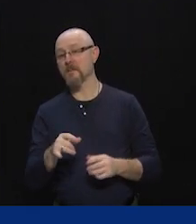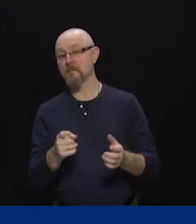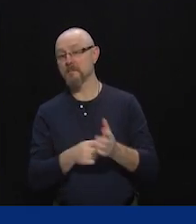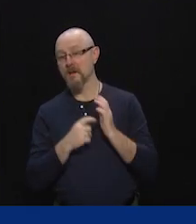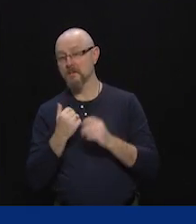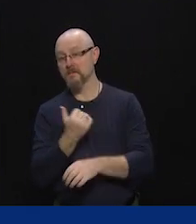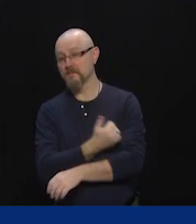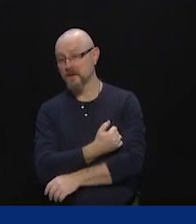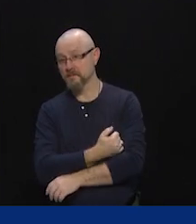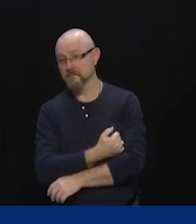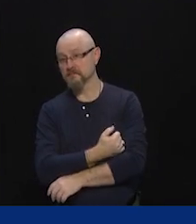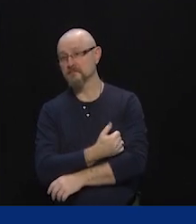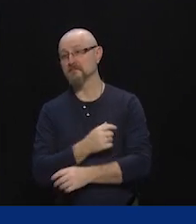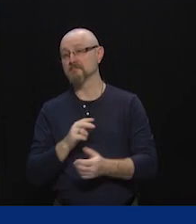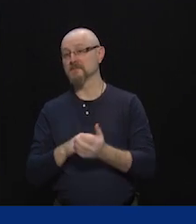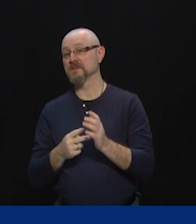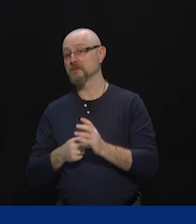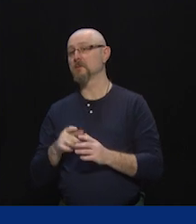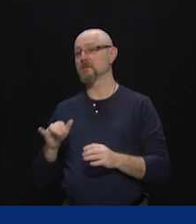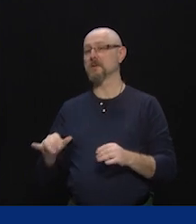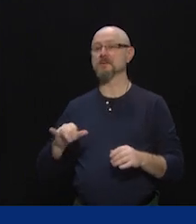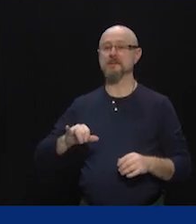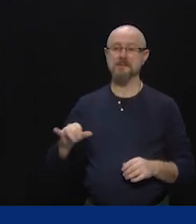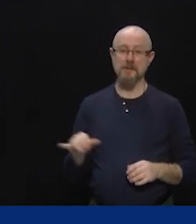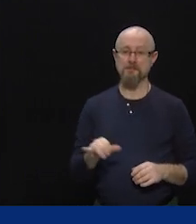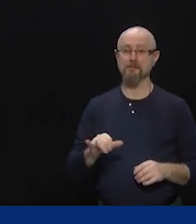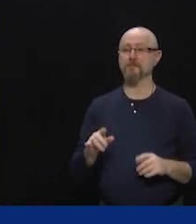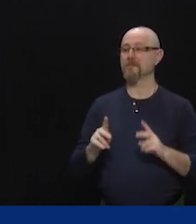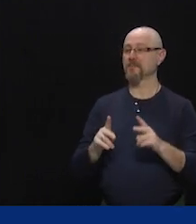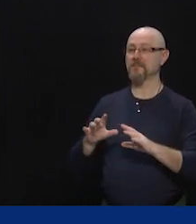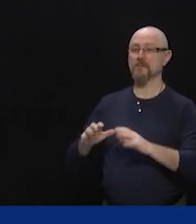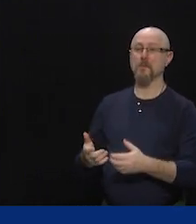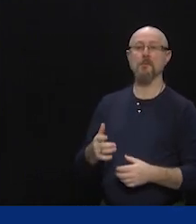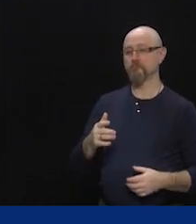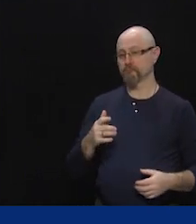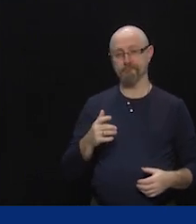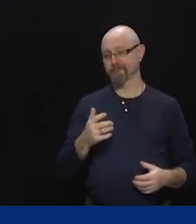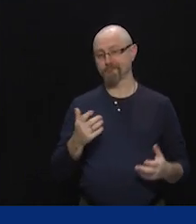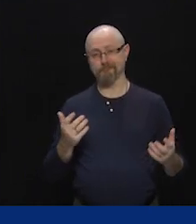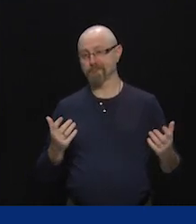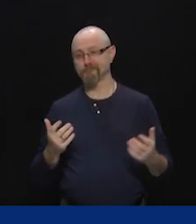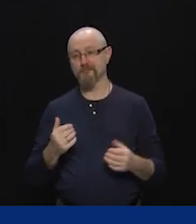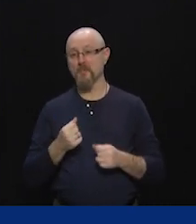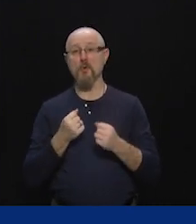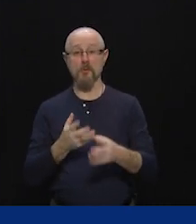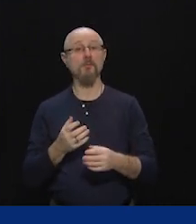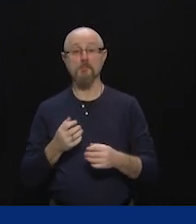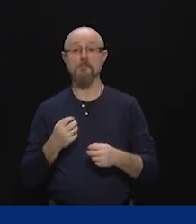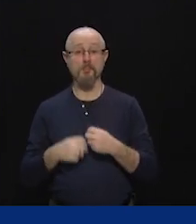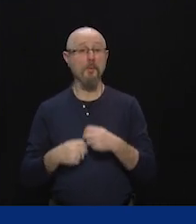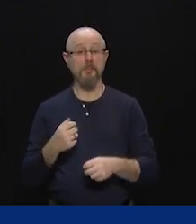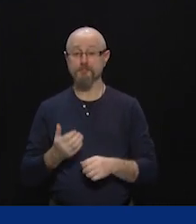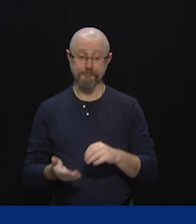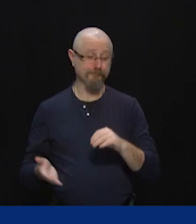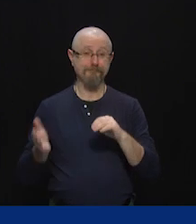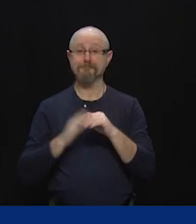program will be individuals who would exacerbate that problem. We do not want to make